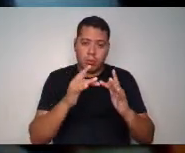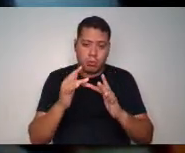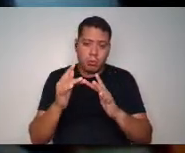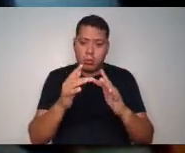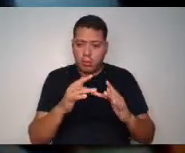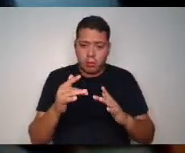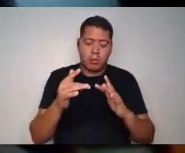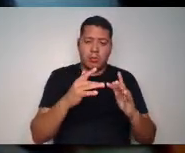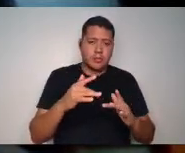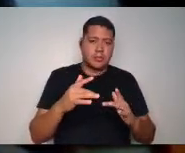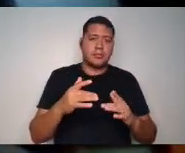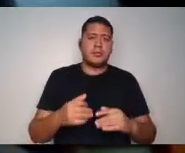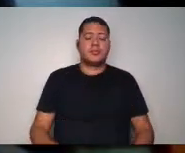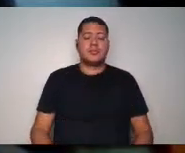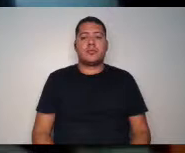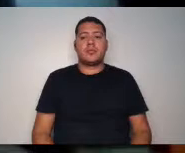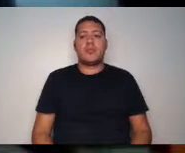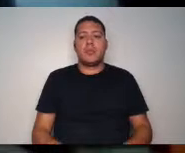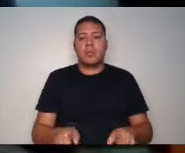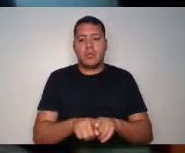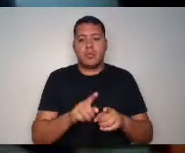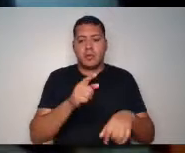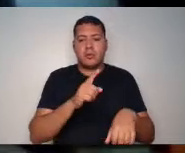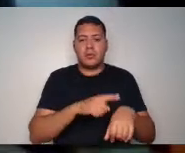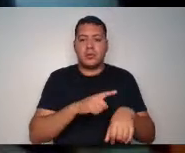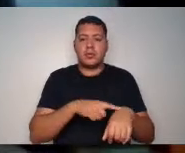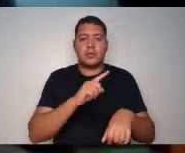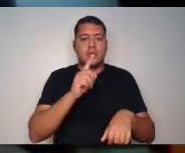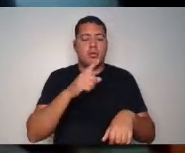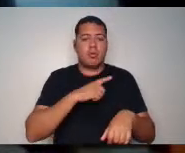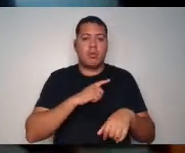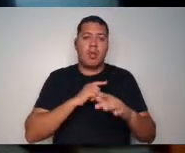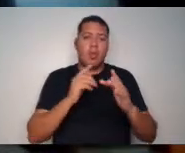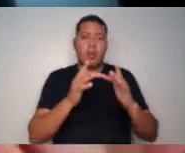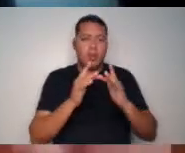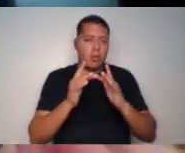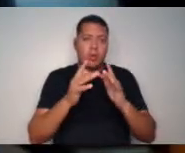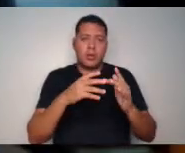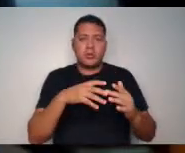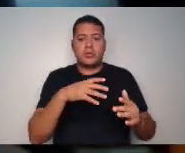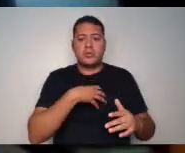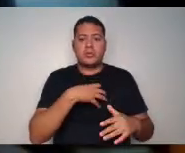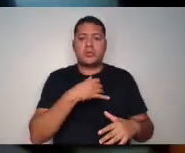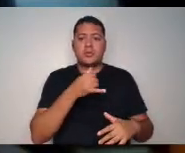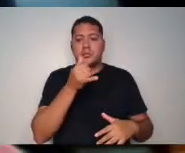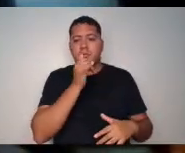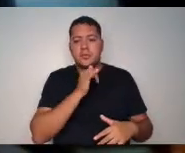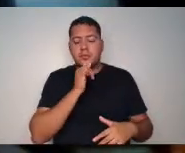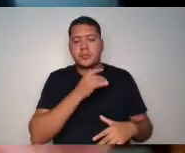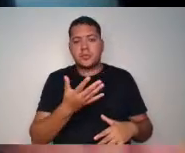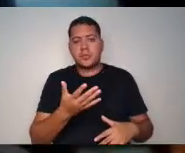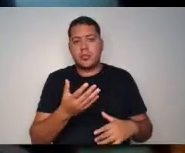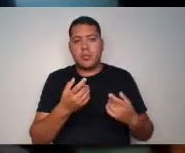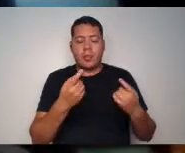You cannot forget that all the time that they're not connected in the sense that they,